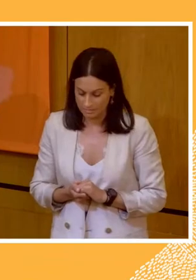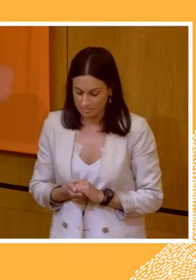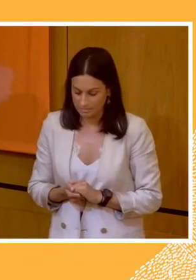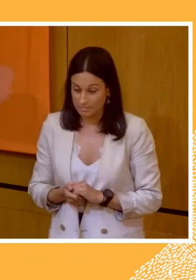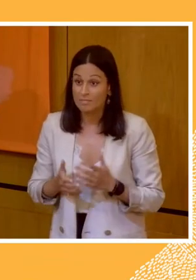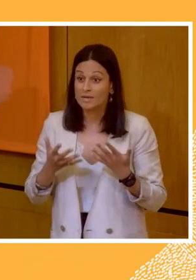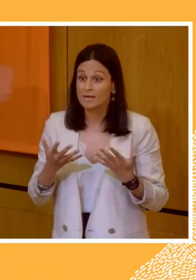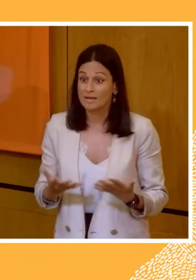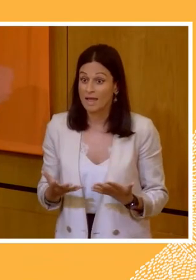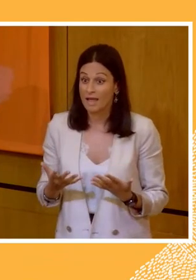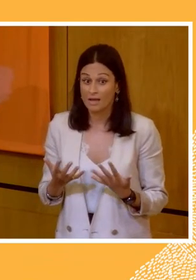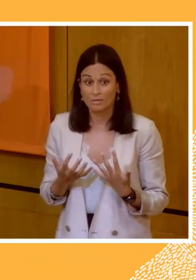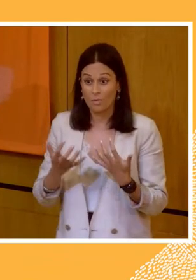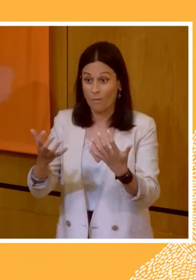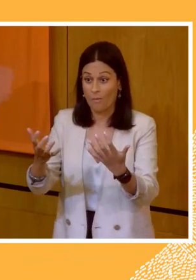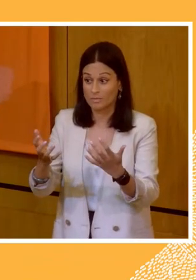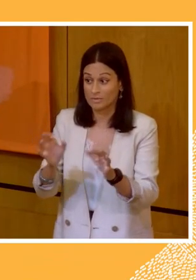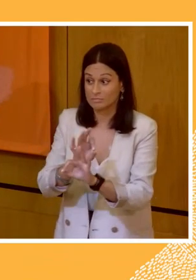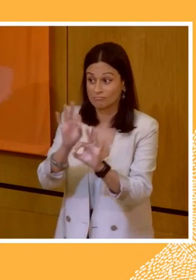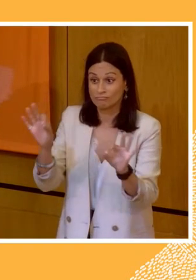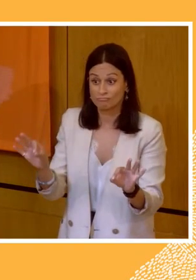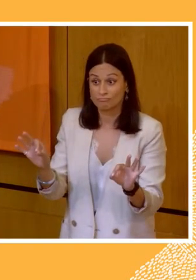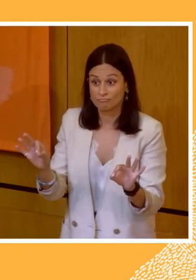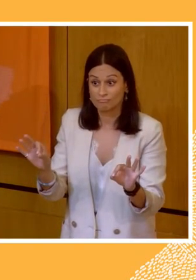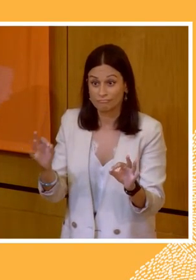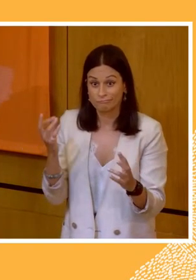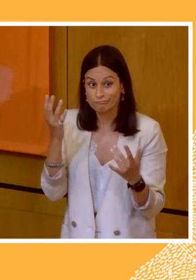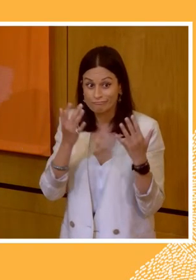And now we turn to the audience.